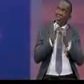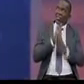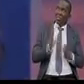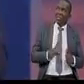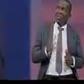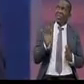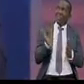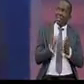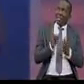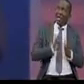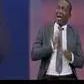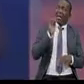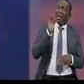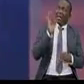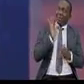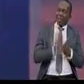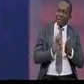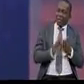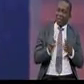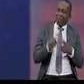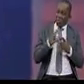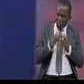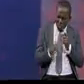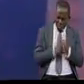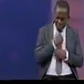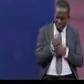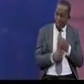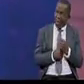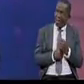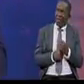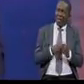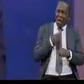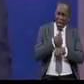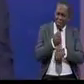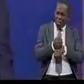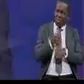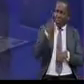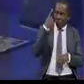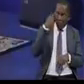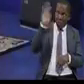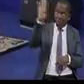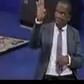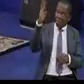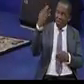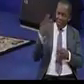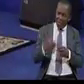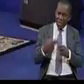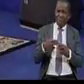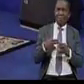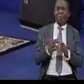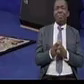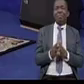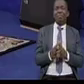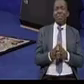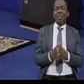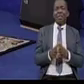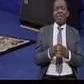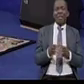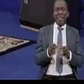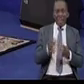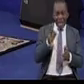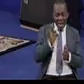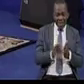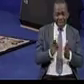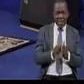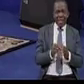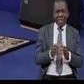saw everything that came, because he esteemed the reproach of Christ greater riches than the treasures in